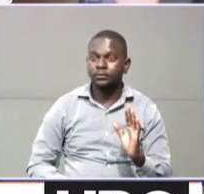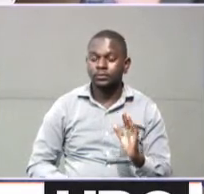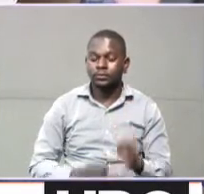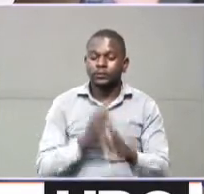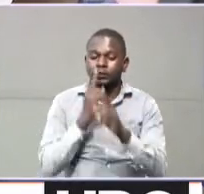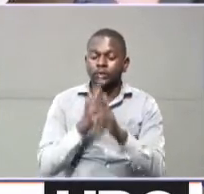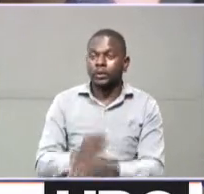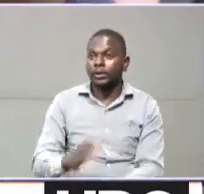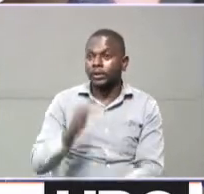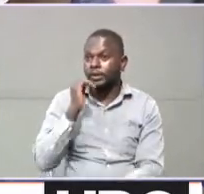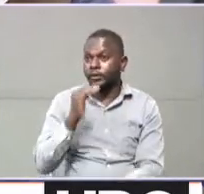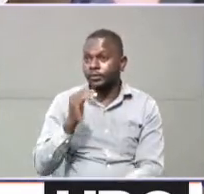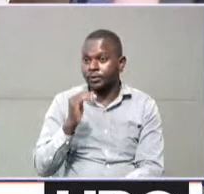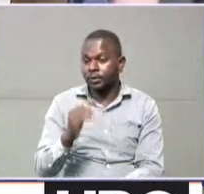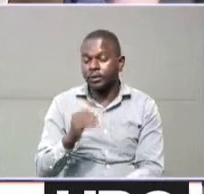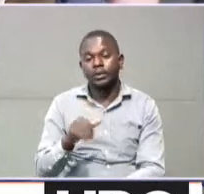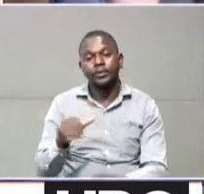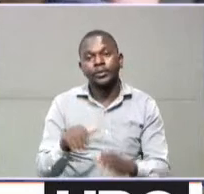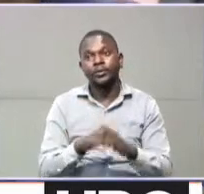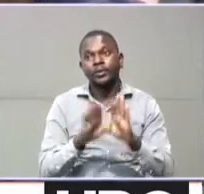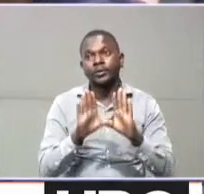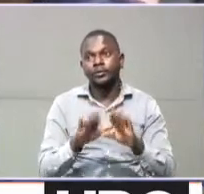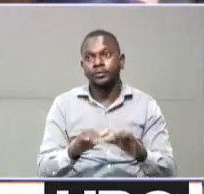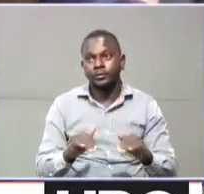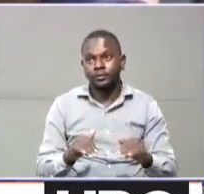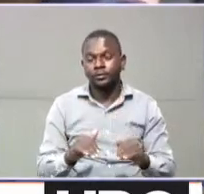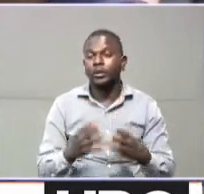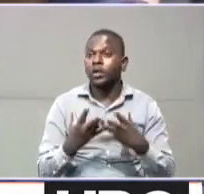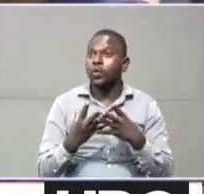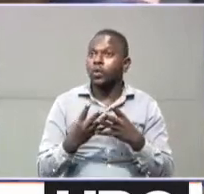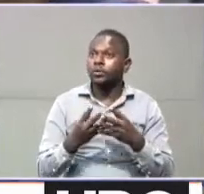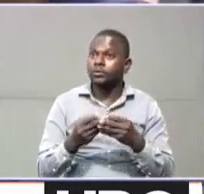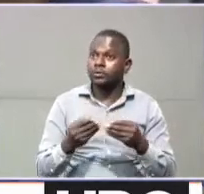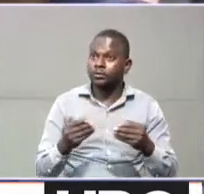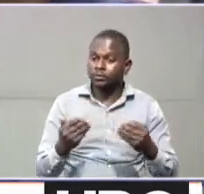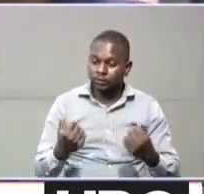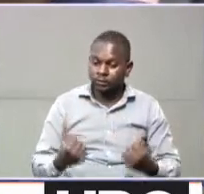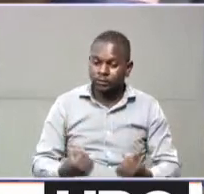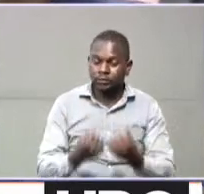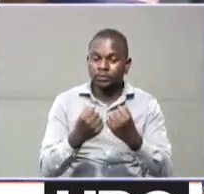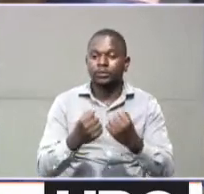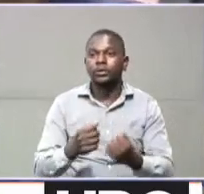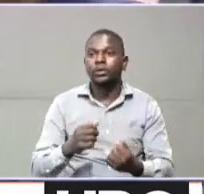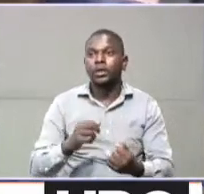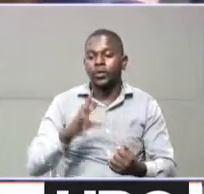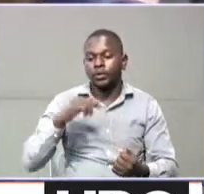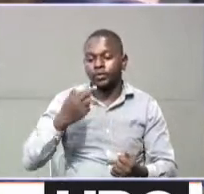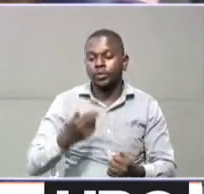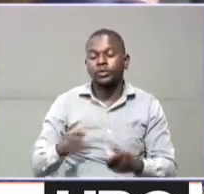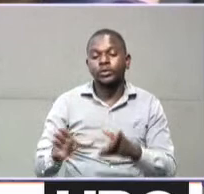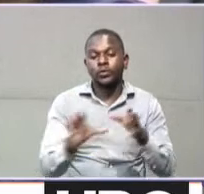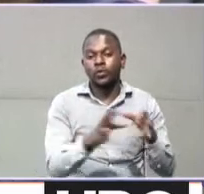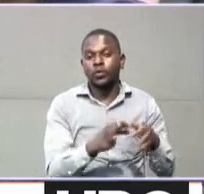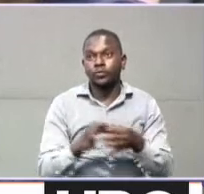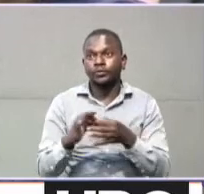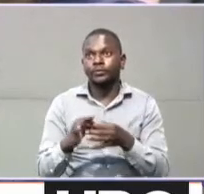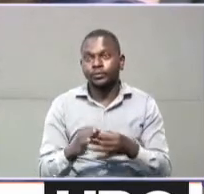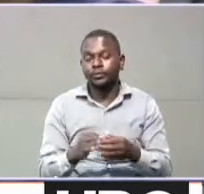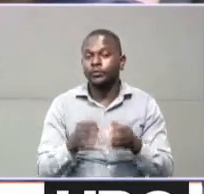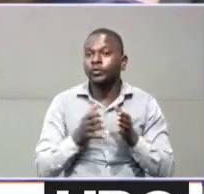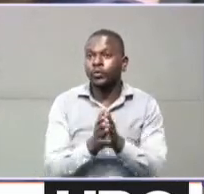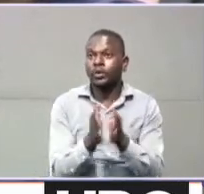donald speak and colleagues on the absence of disaster response coordination i wish to